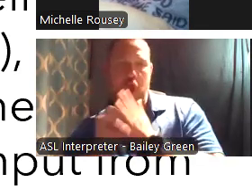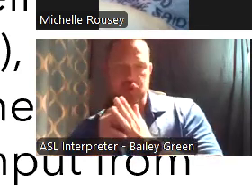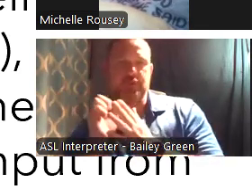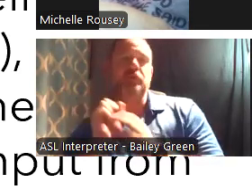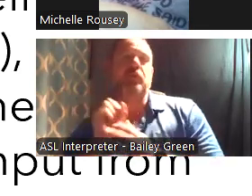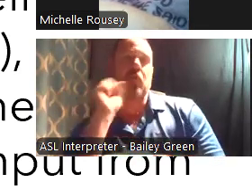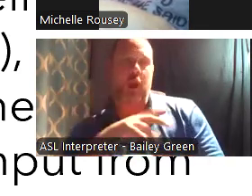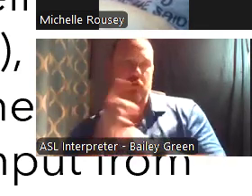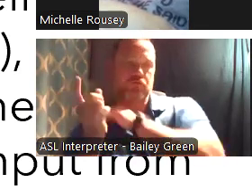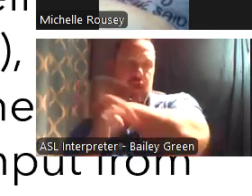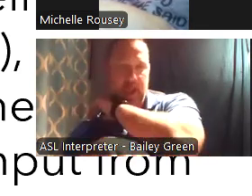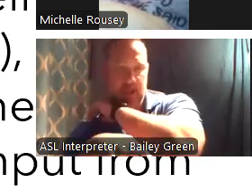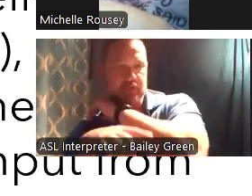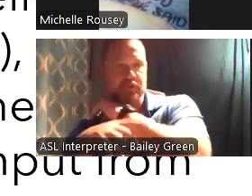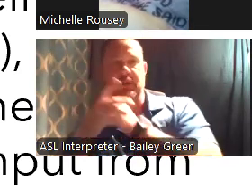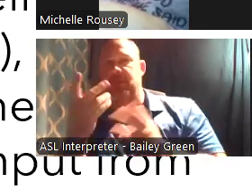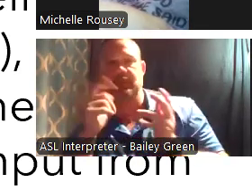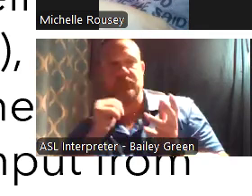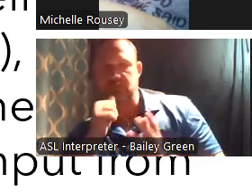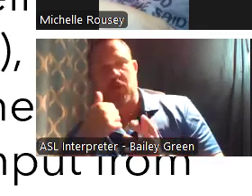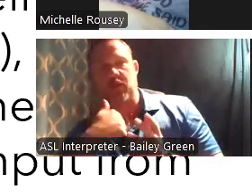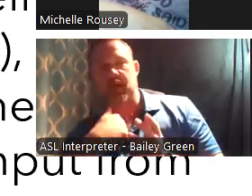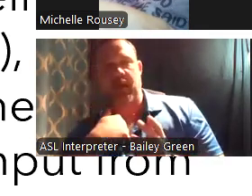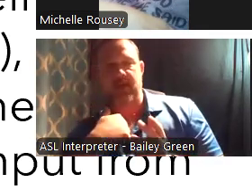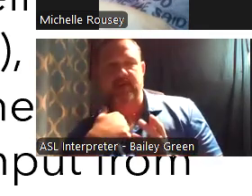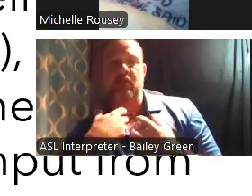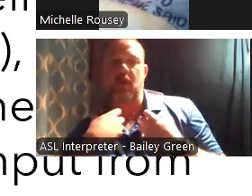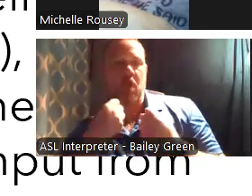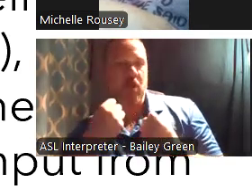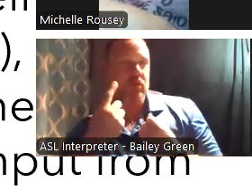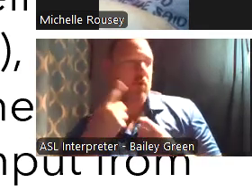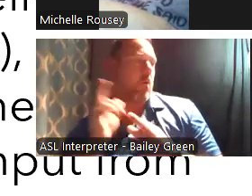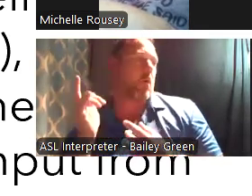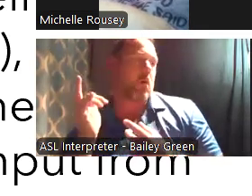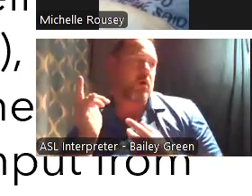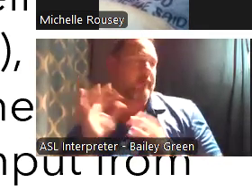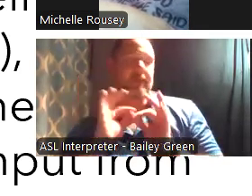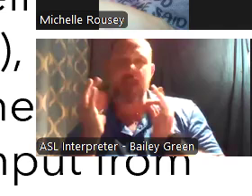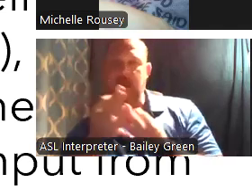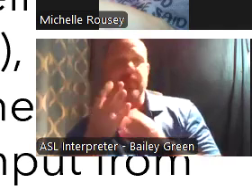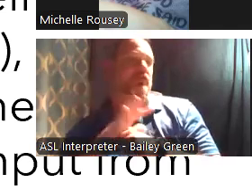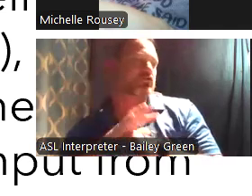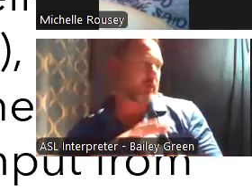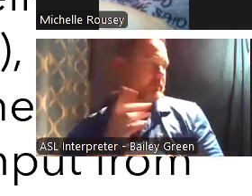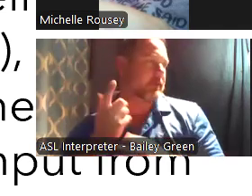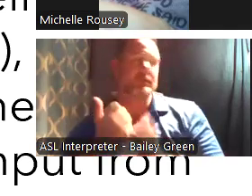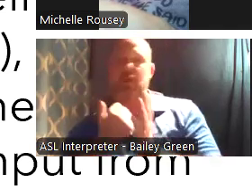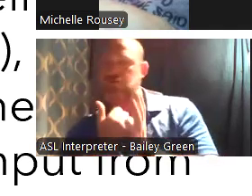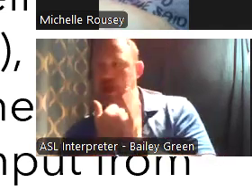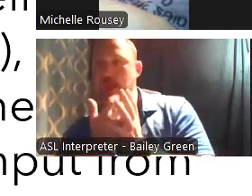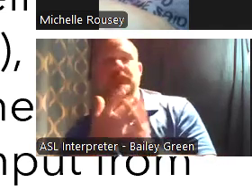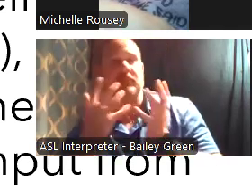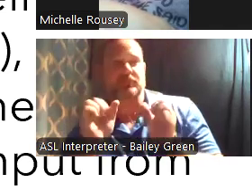trash. And they just don't have the help, or their loved ones is just stressed out because they're doing as much as they can.